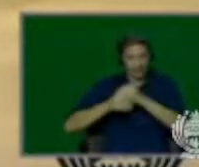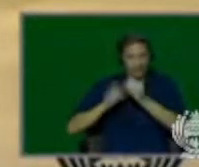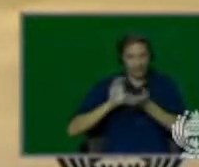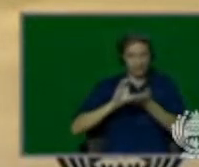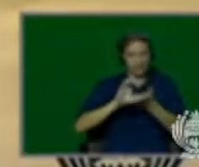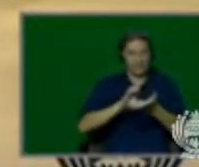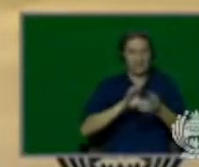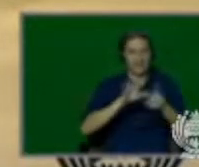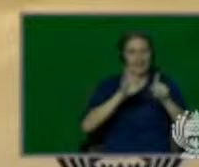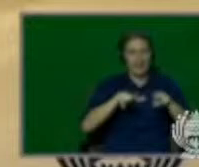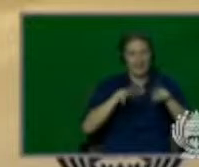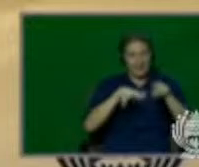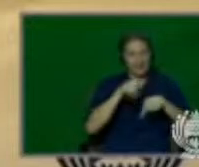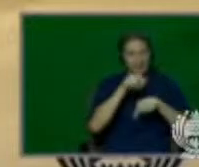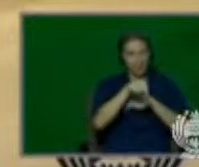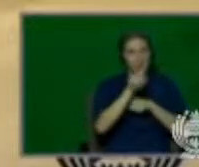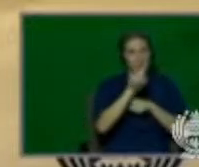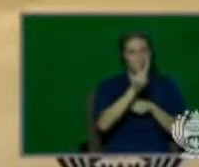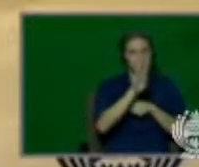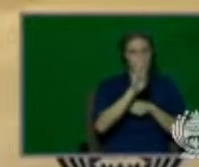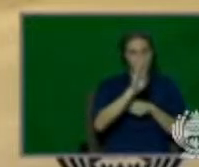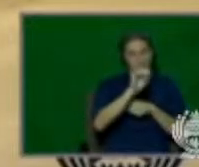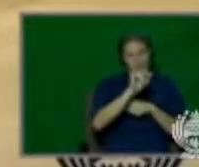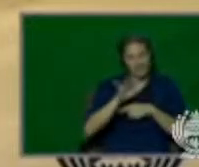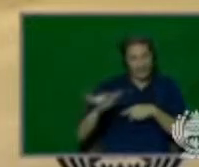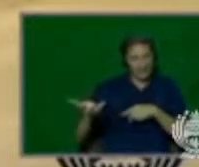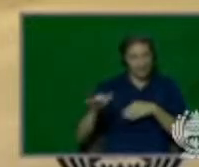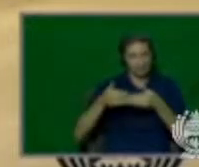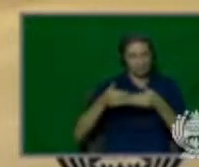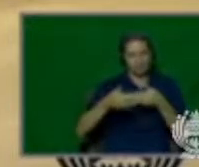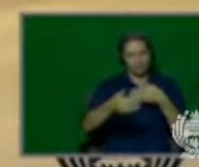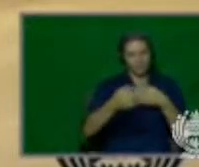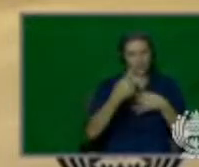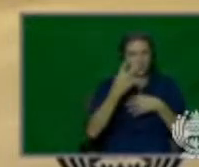19.2 billion over the medium term for critical signaling.